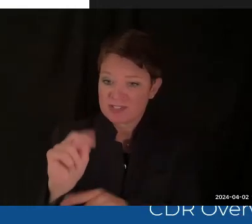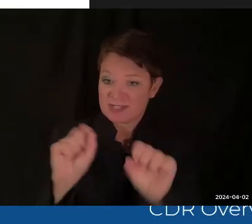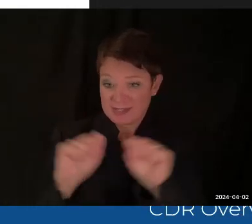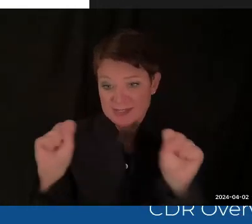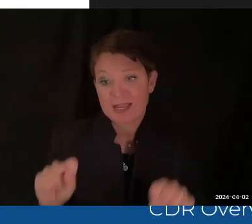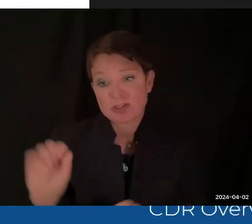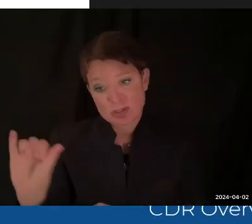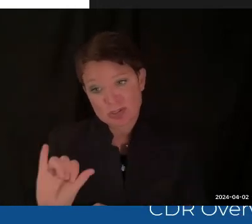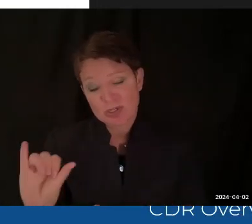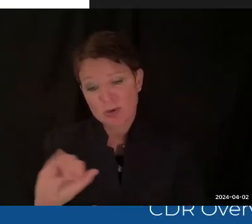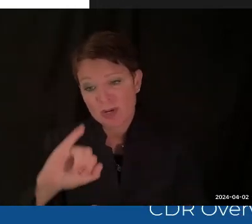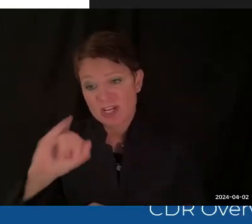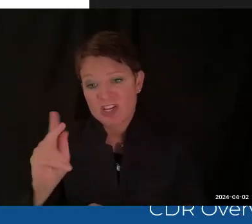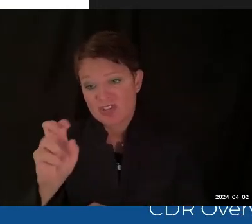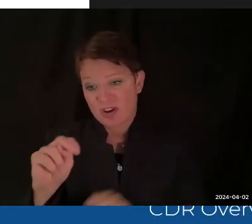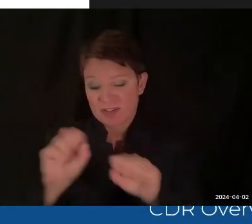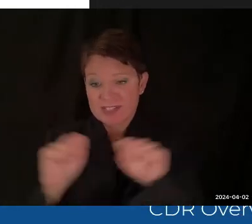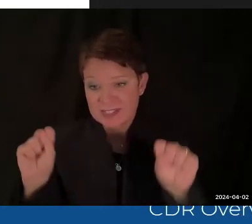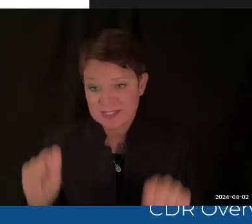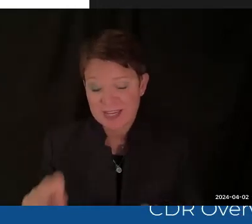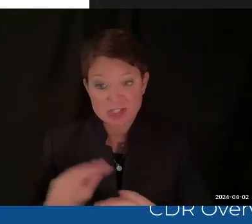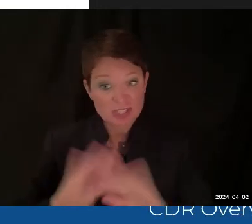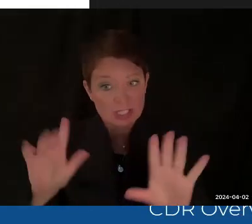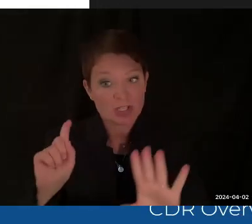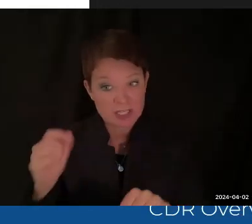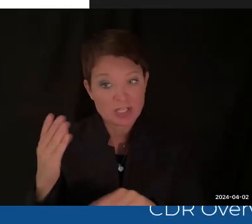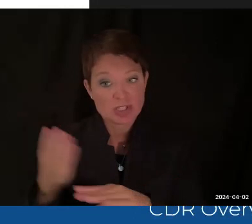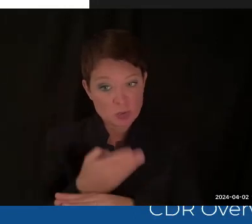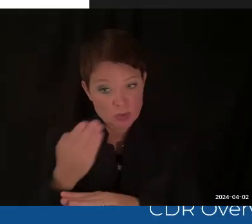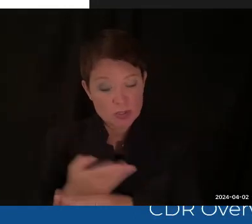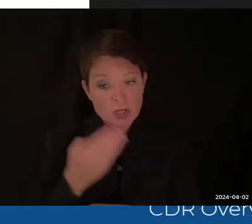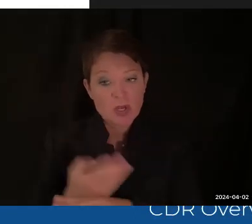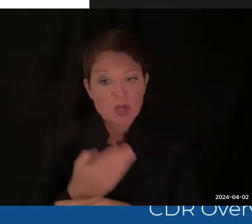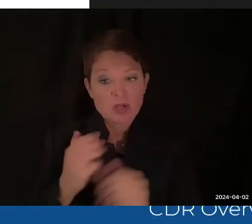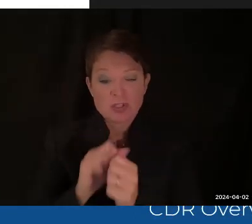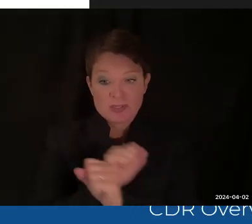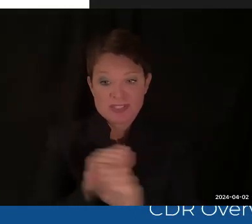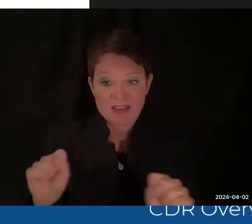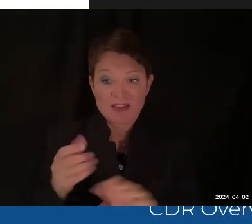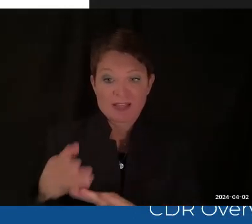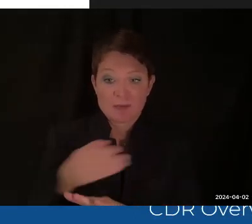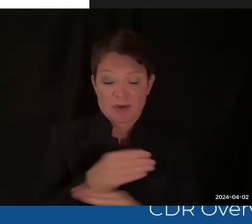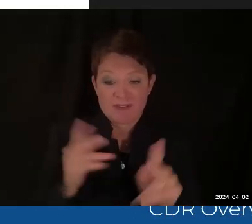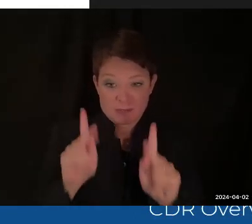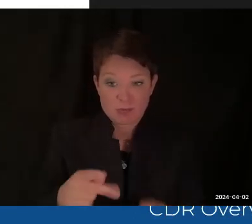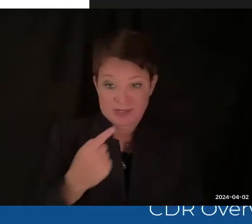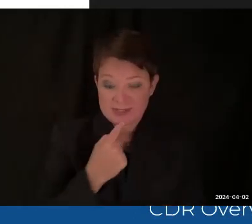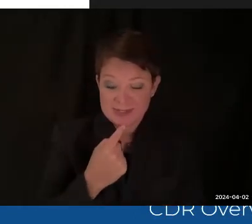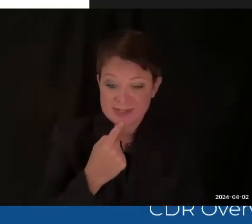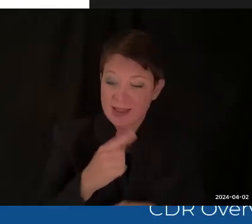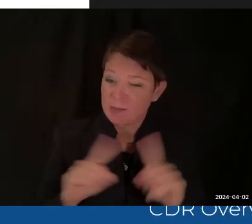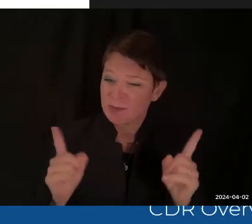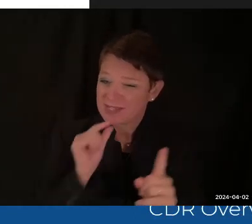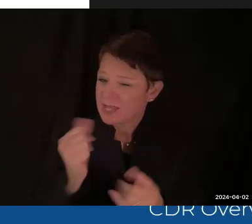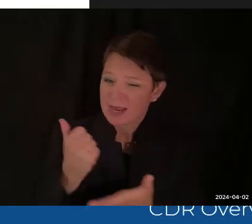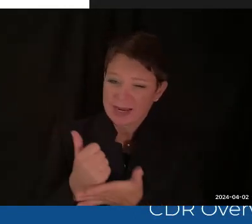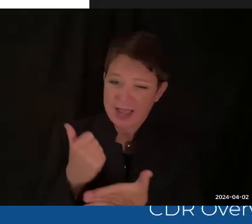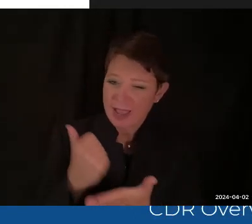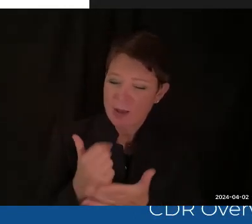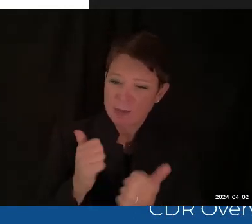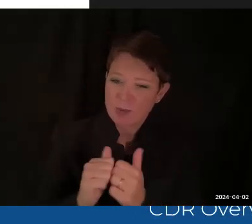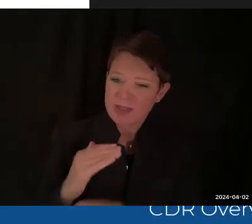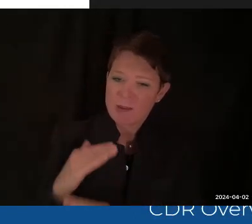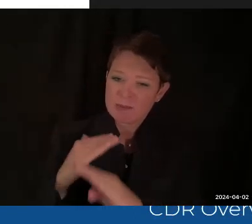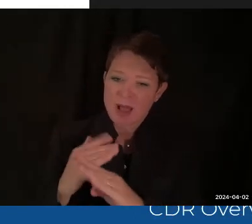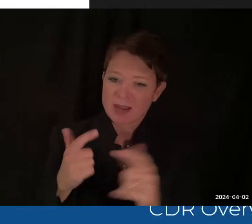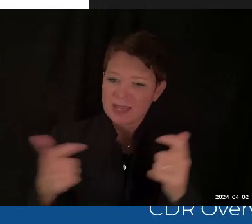well. Jefferson Station clearly needs work in terms of signage, as a previous person said, but that's not going to be helped by blocking